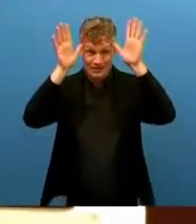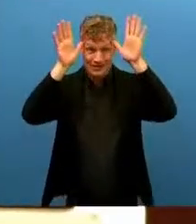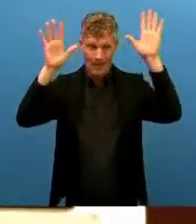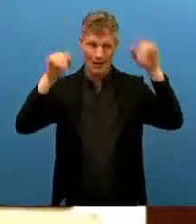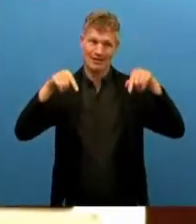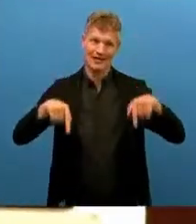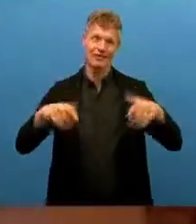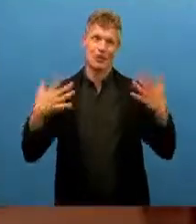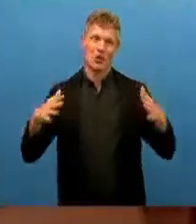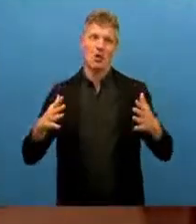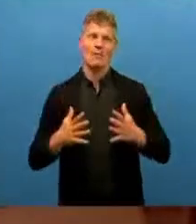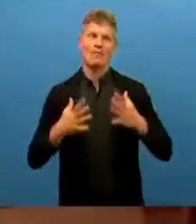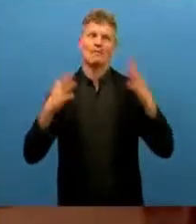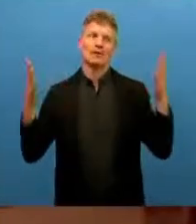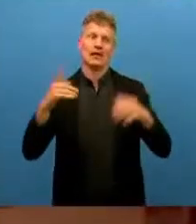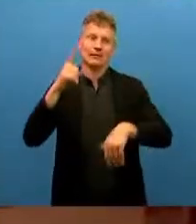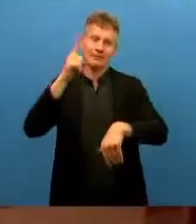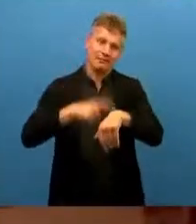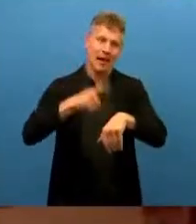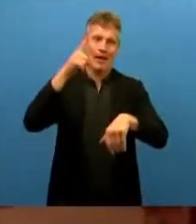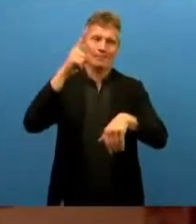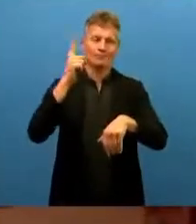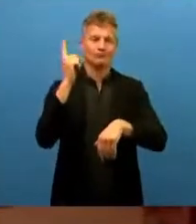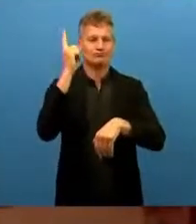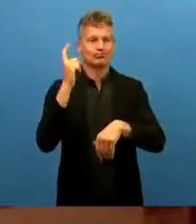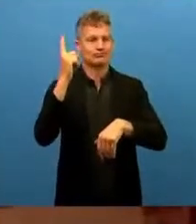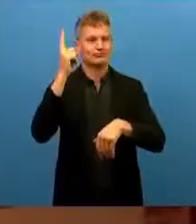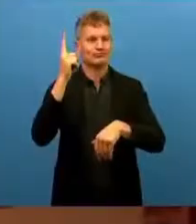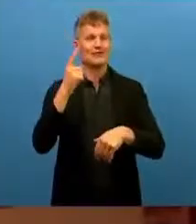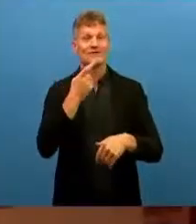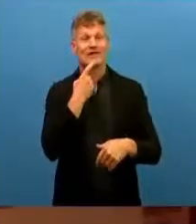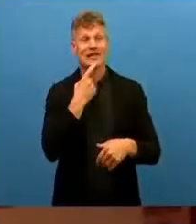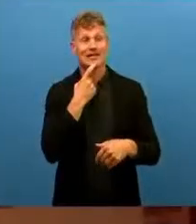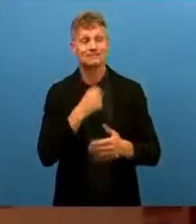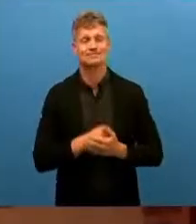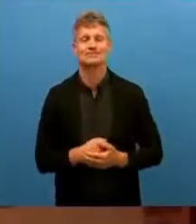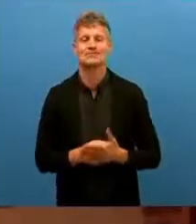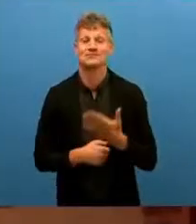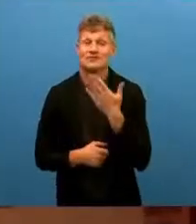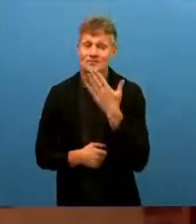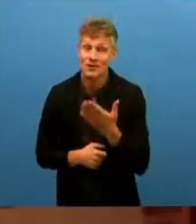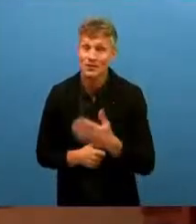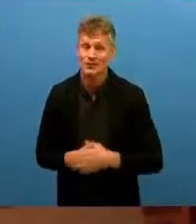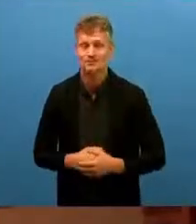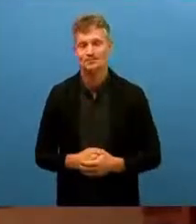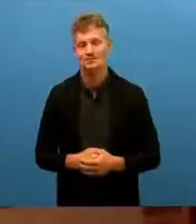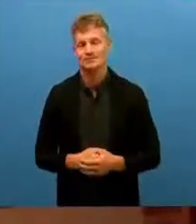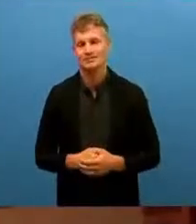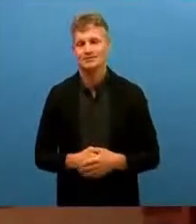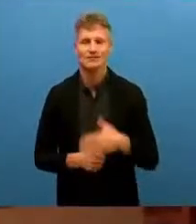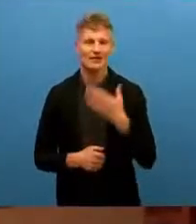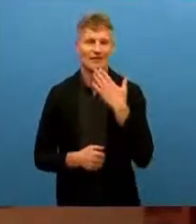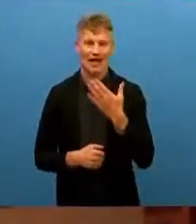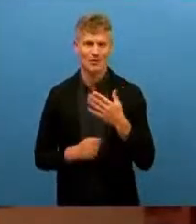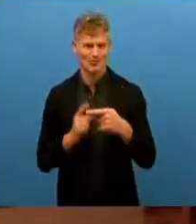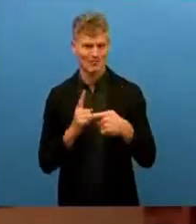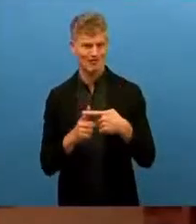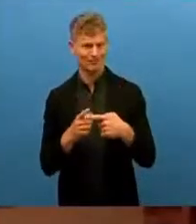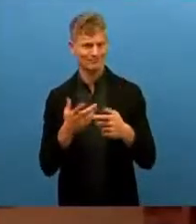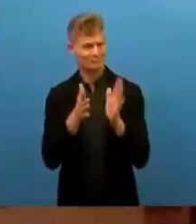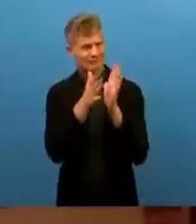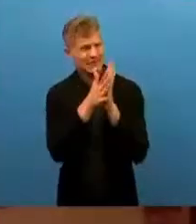I thank you. Thank you for your statement, and in particular, the intersection of this recent